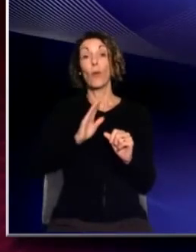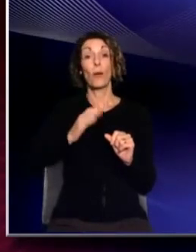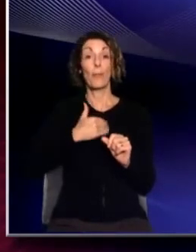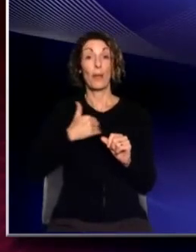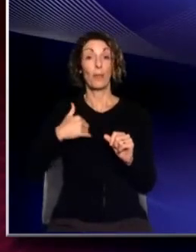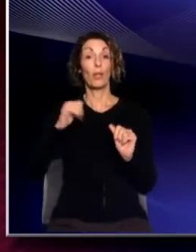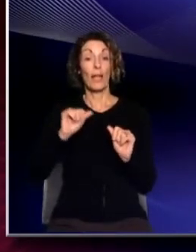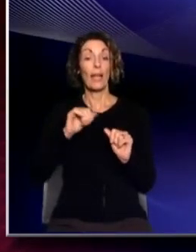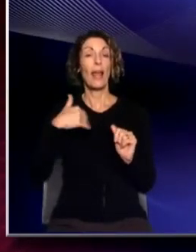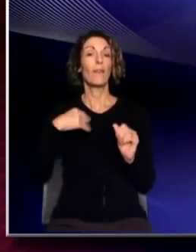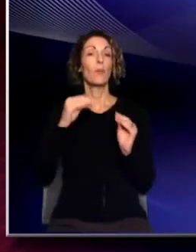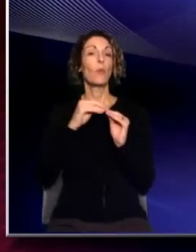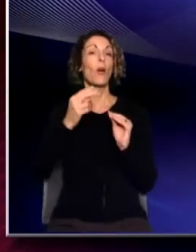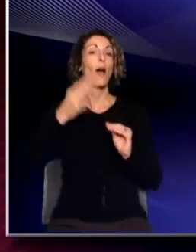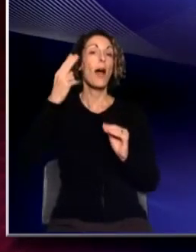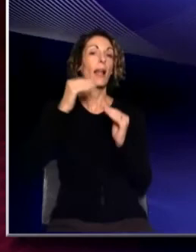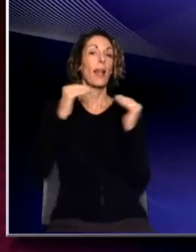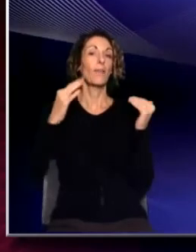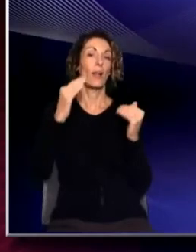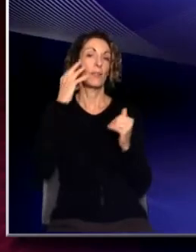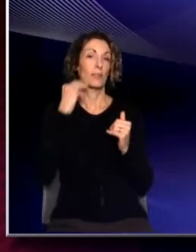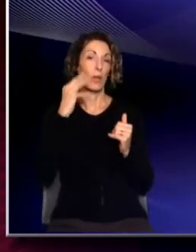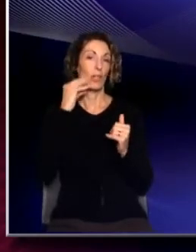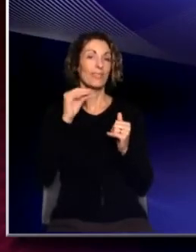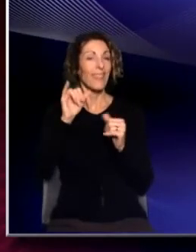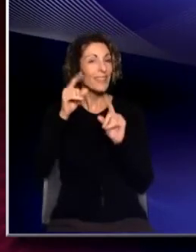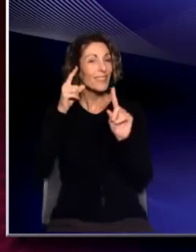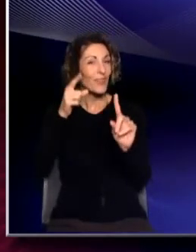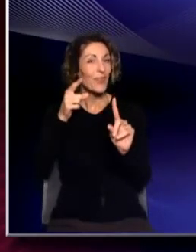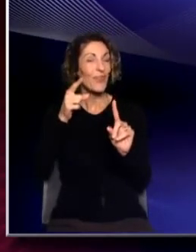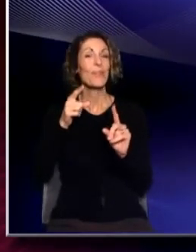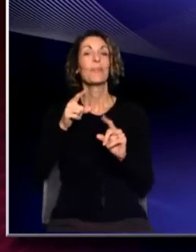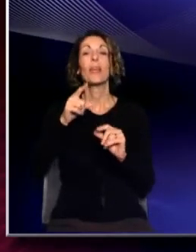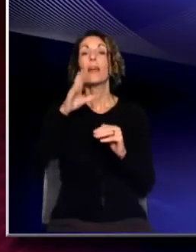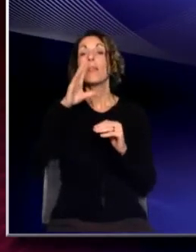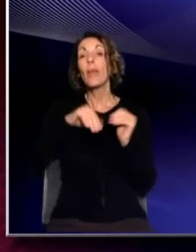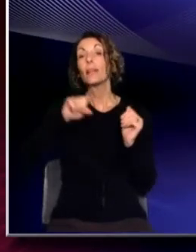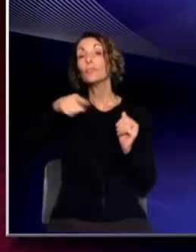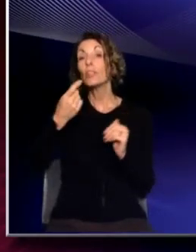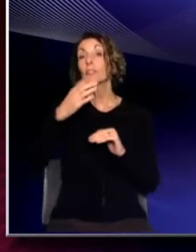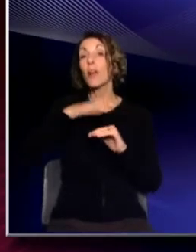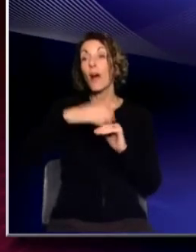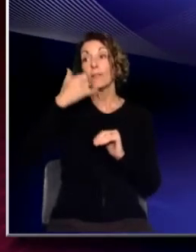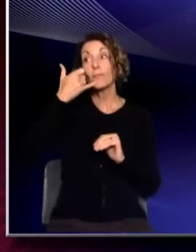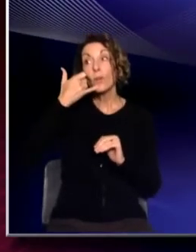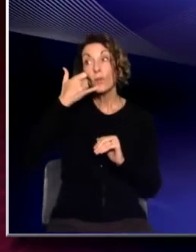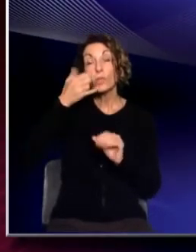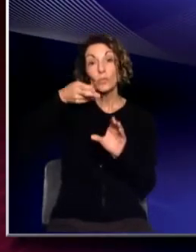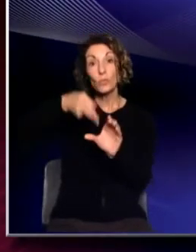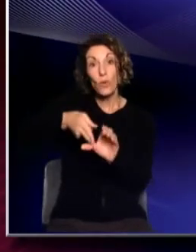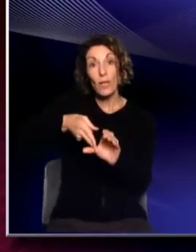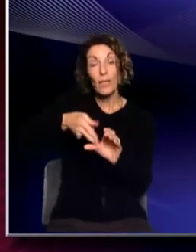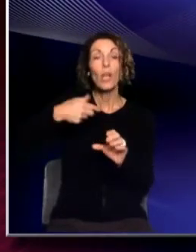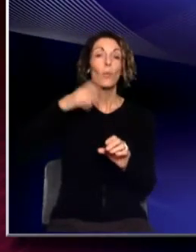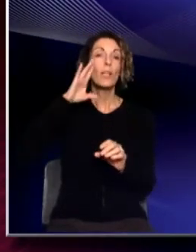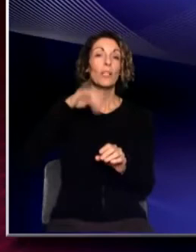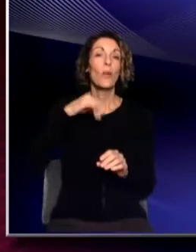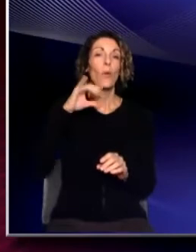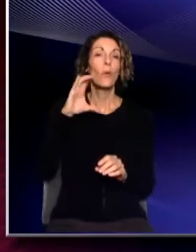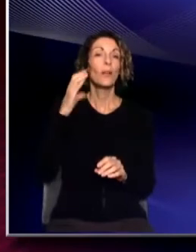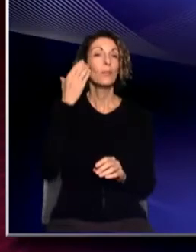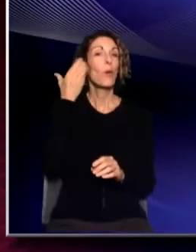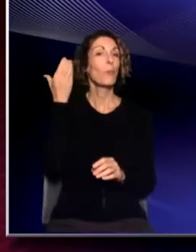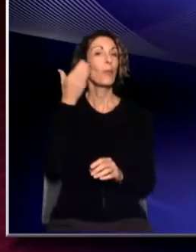level of experience was the goal. So versus just having over the phone, which we know mobile phones are highly